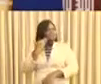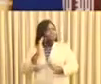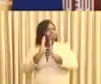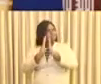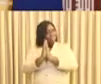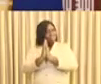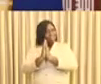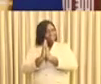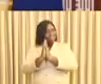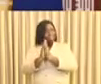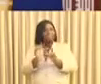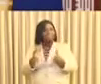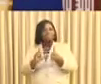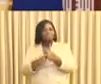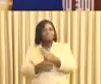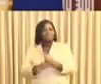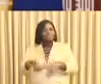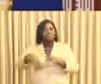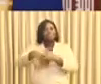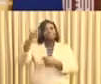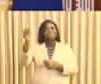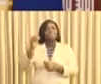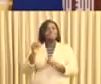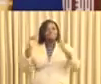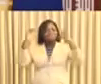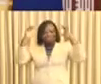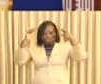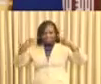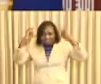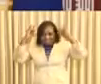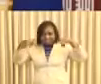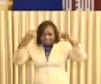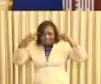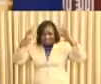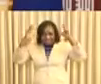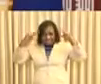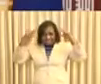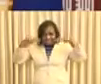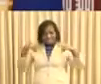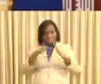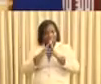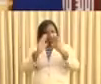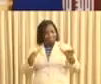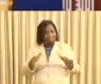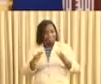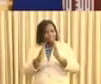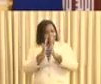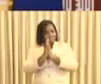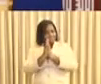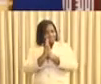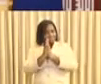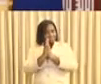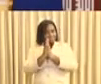mosques. In Bukhari's collection of the Hadith, Book 13, Hadith number 24,